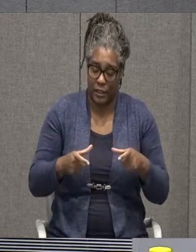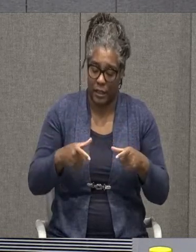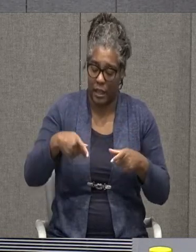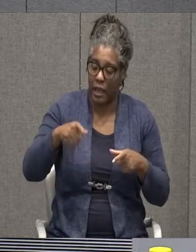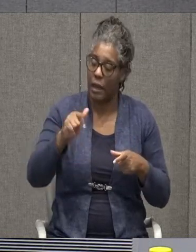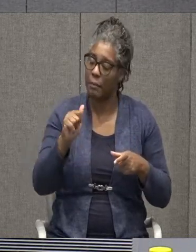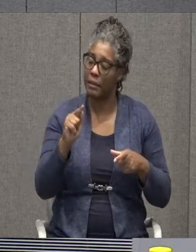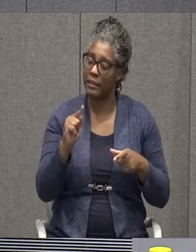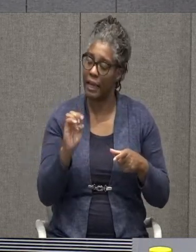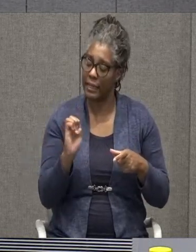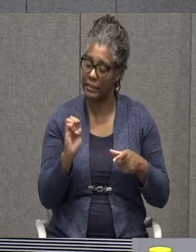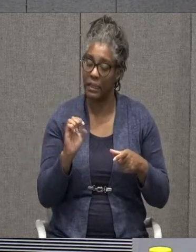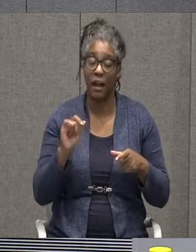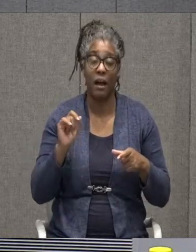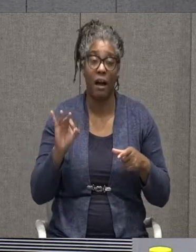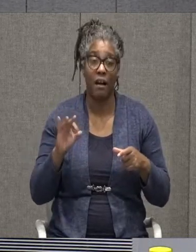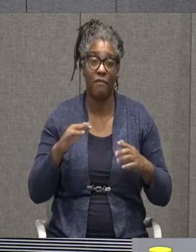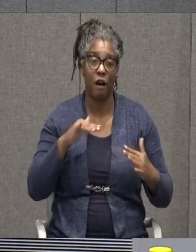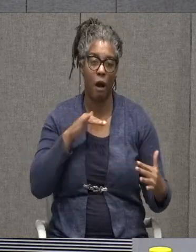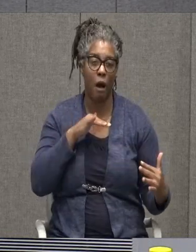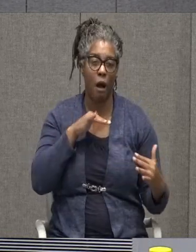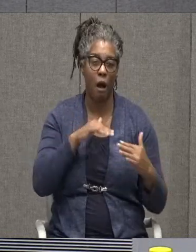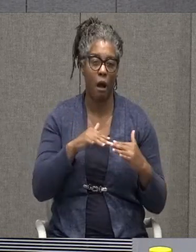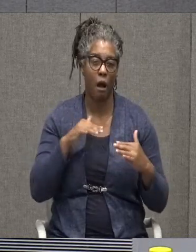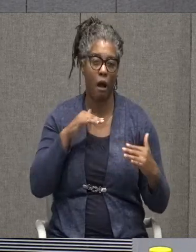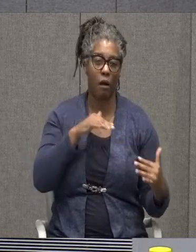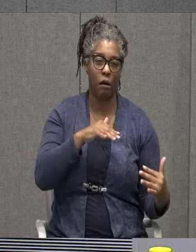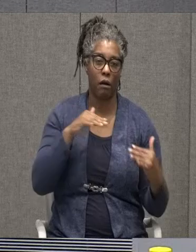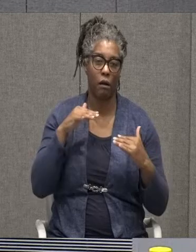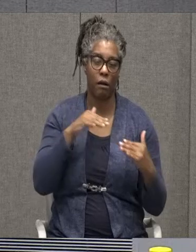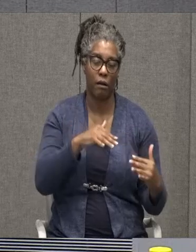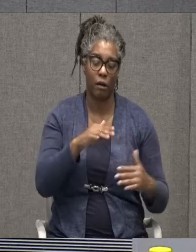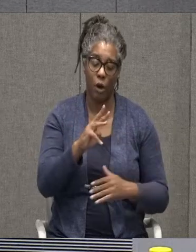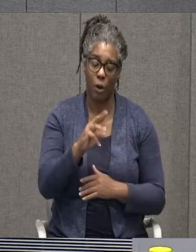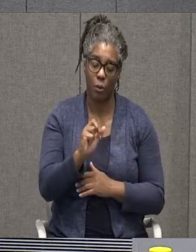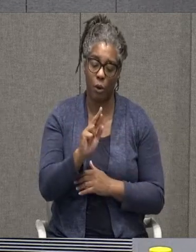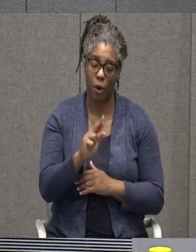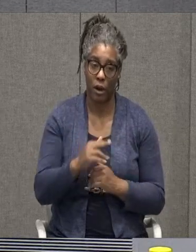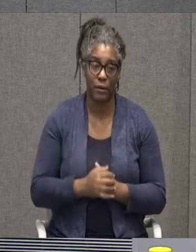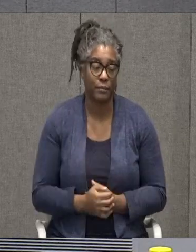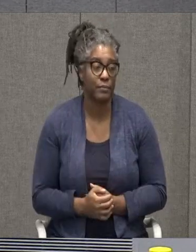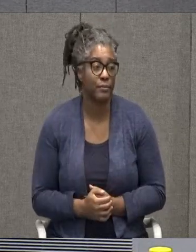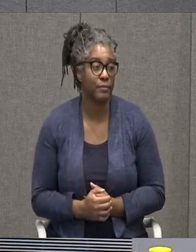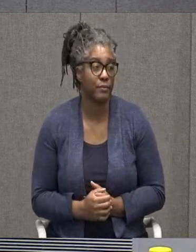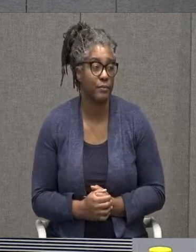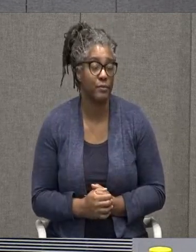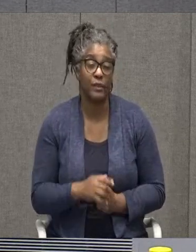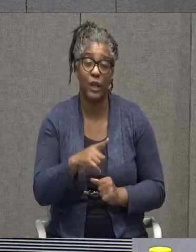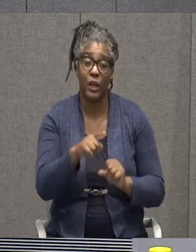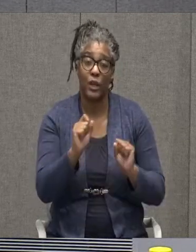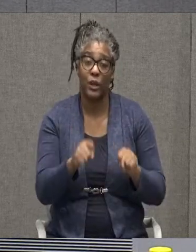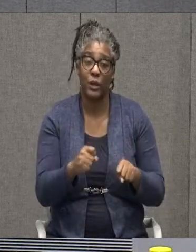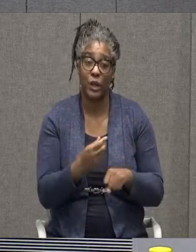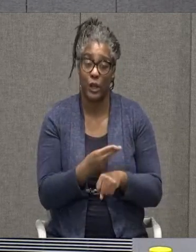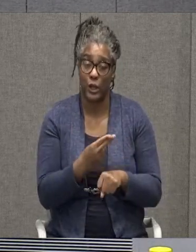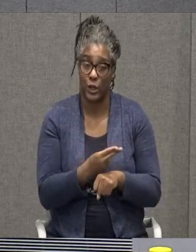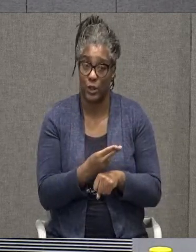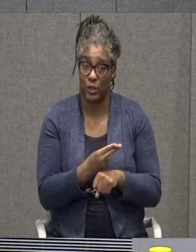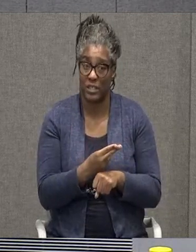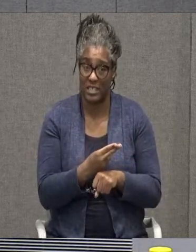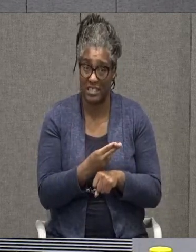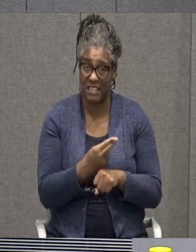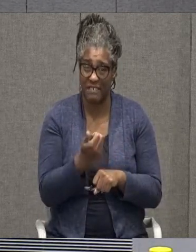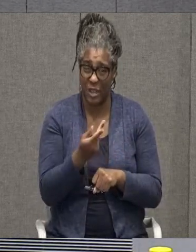have a plate. So you'll also need a paper plate for this activity. Now, you can use several things. You can use a ping pong